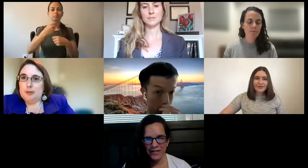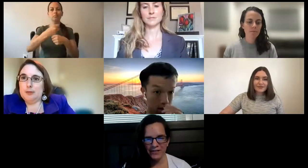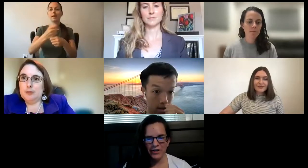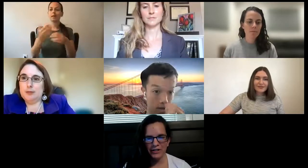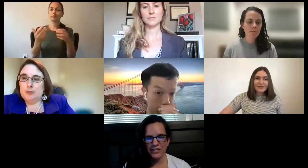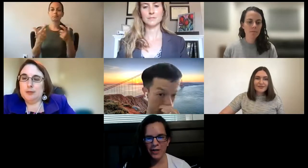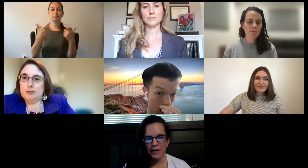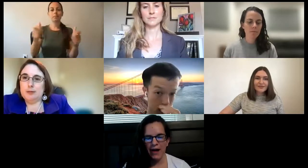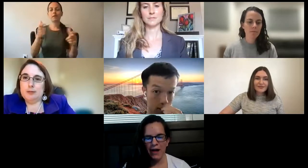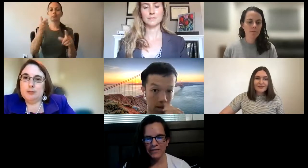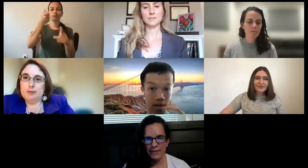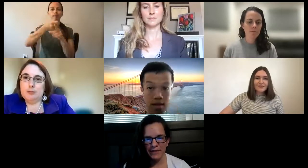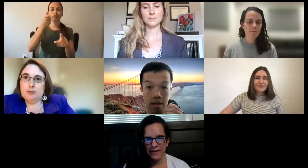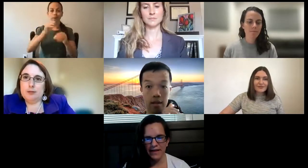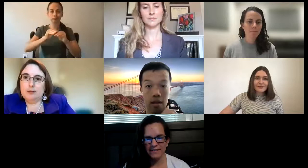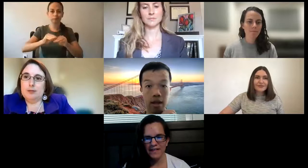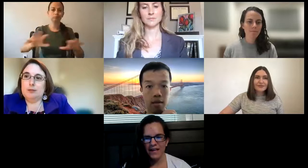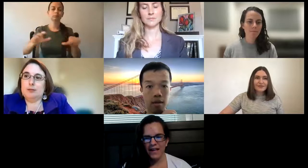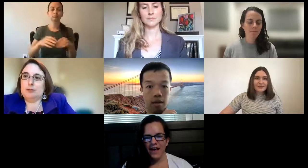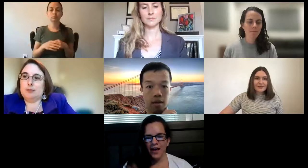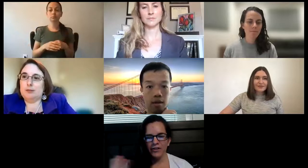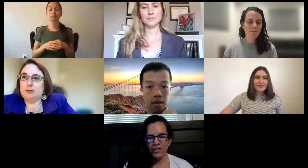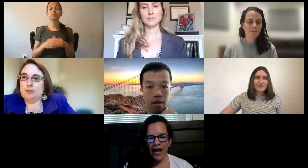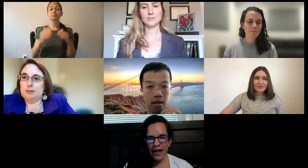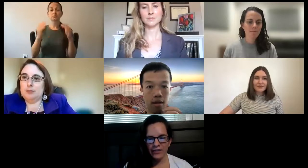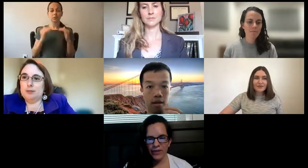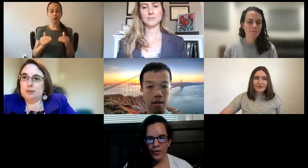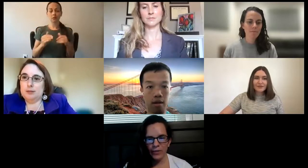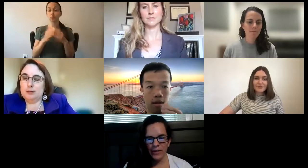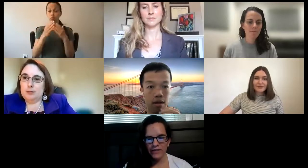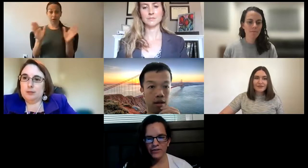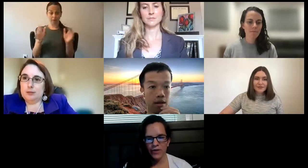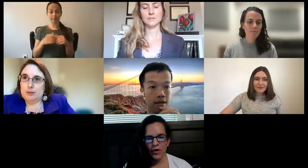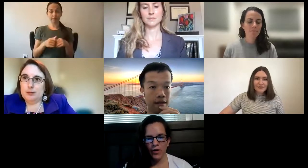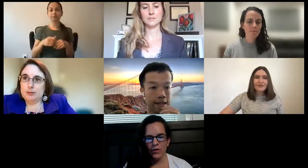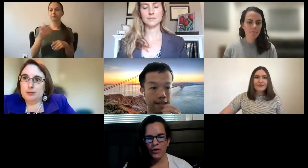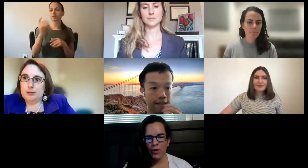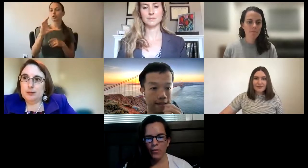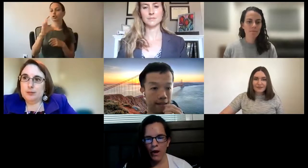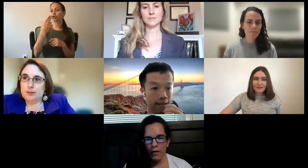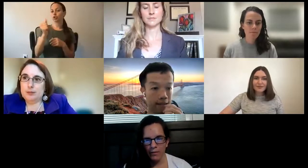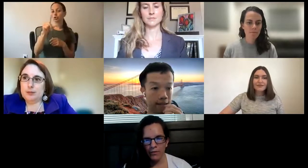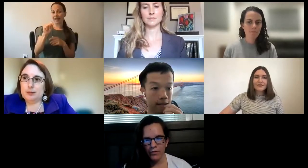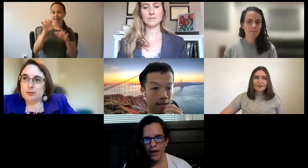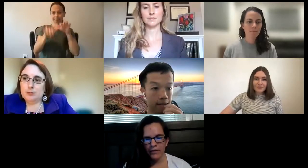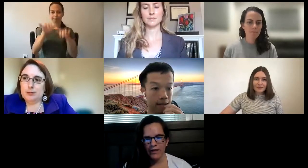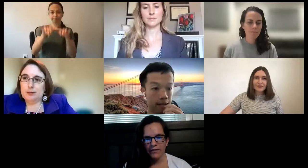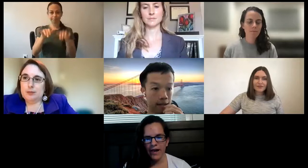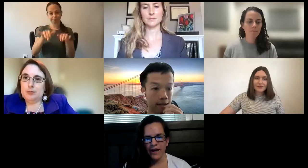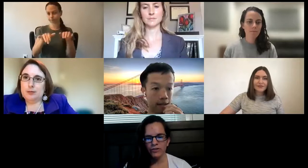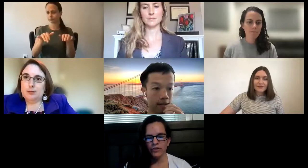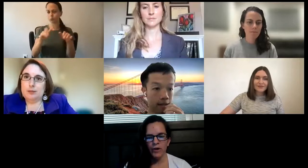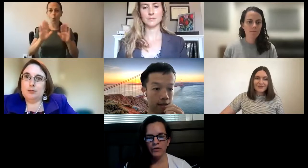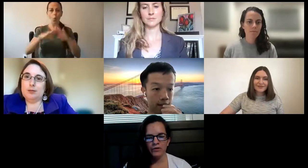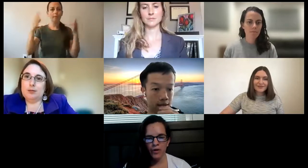before we get started, just a couple of housekeeping things. The chat is open, so you are welcome throughout the